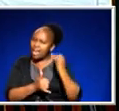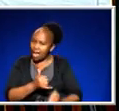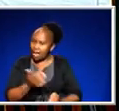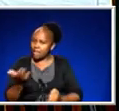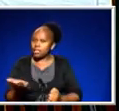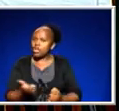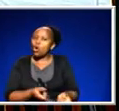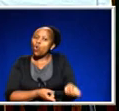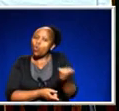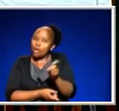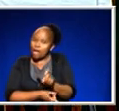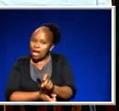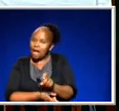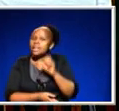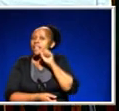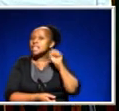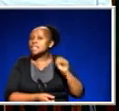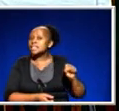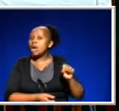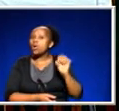we add the sound S.